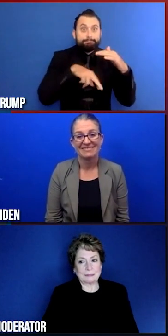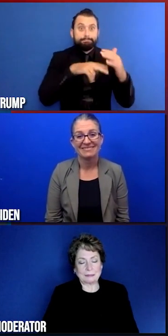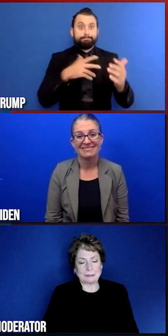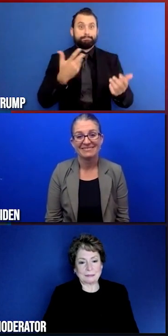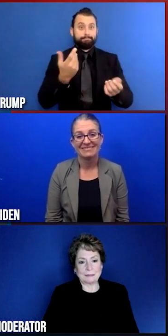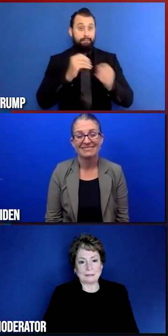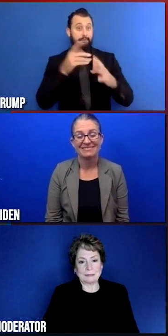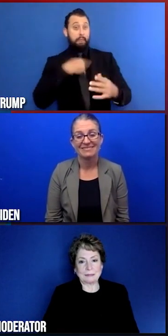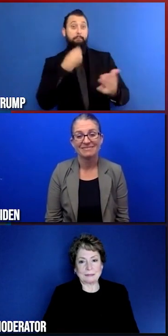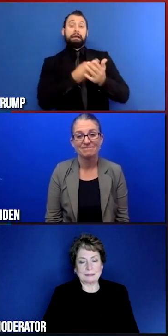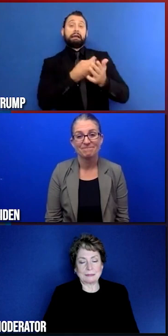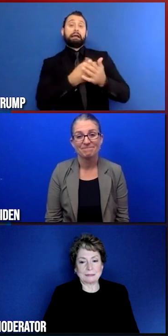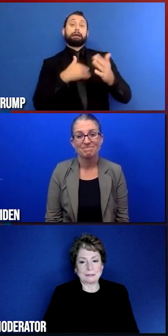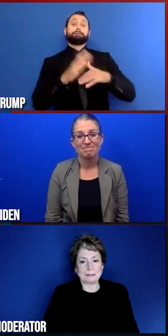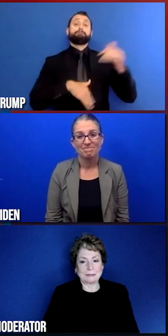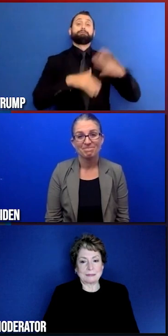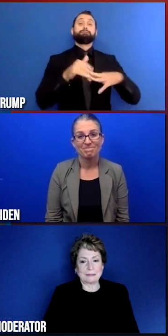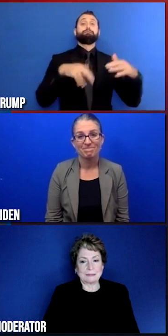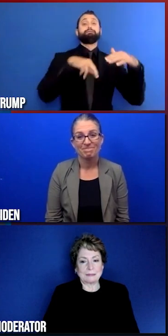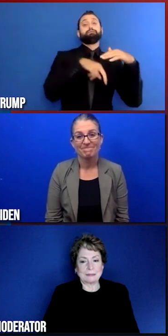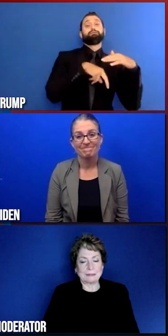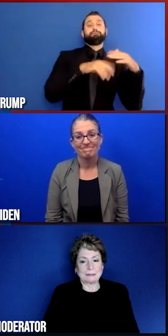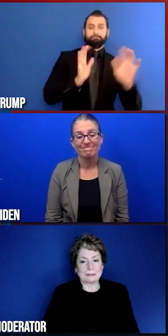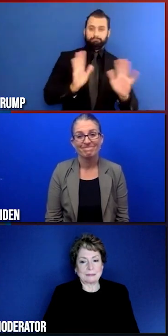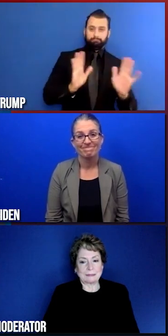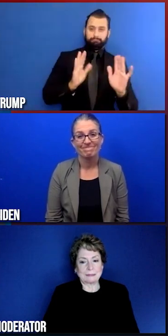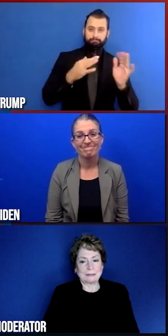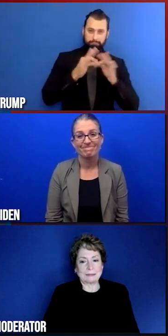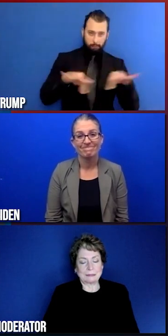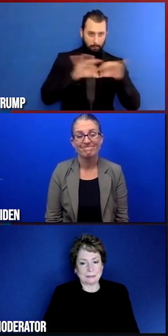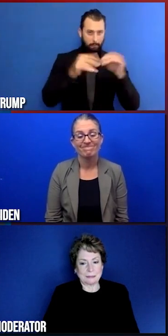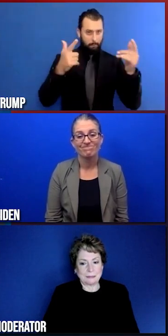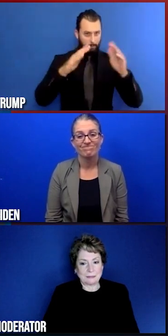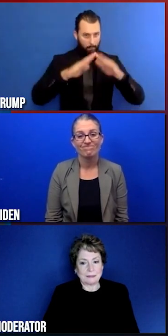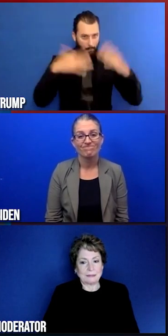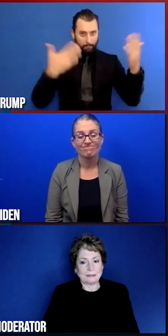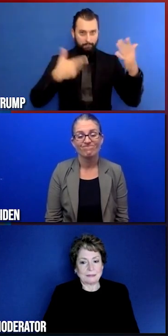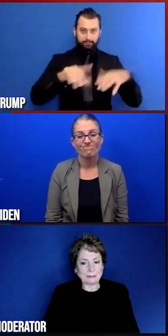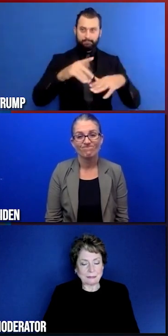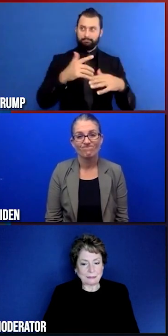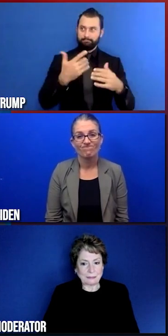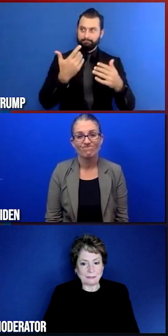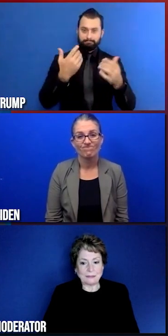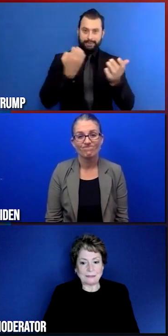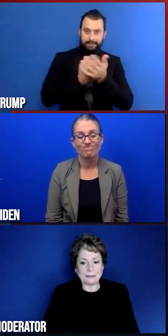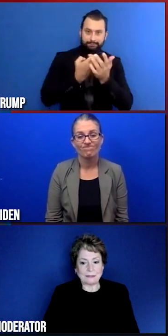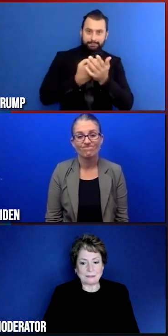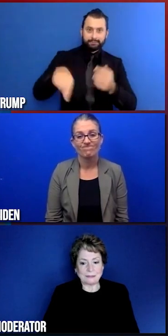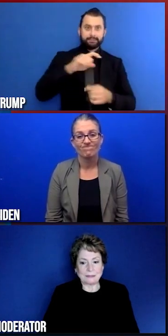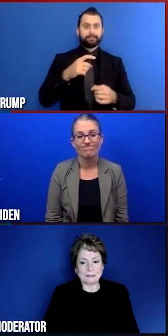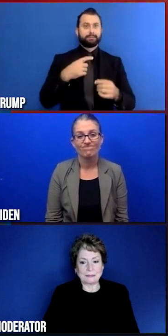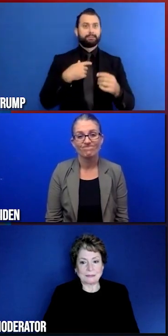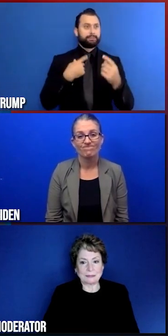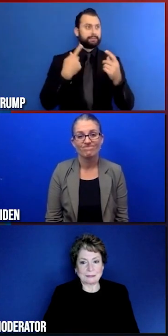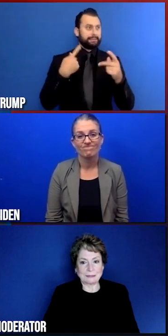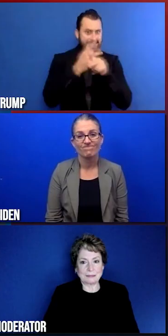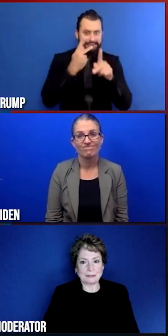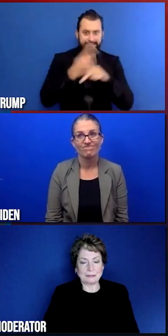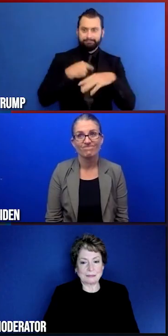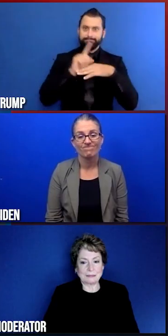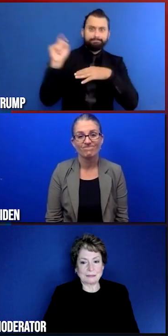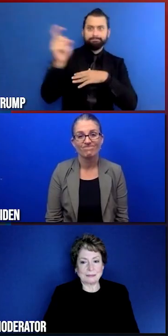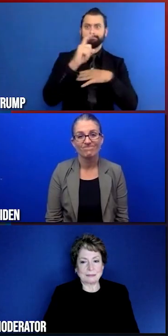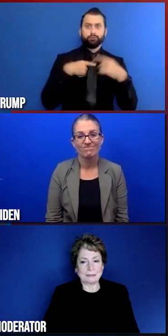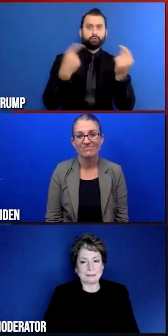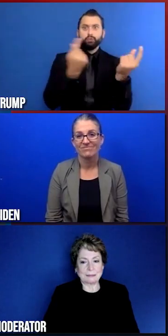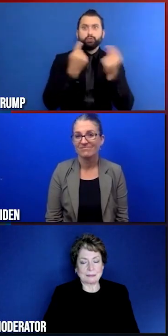and go away for a year and a half until it disappears. I can't do that. And Kirsten, every meeting I had, and I'd